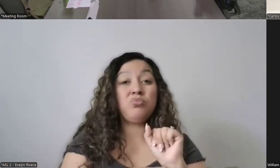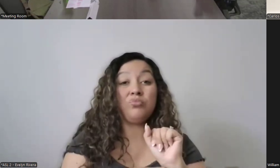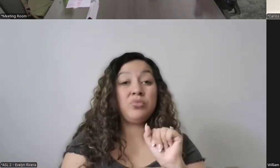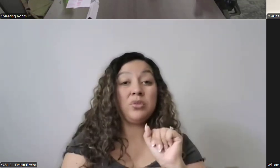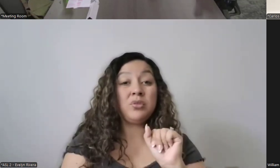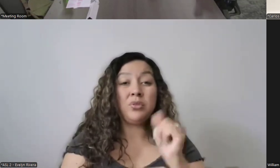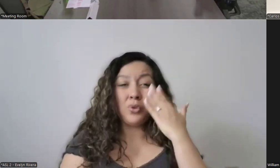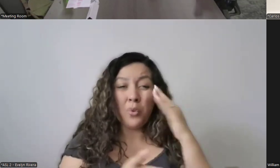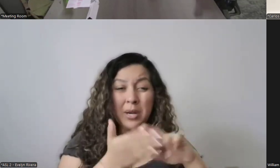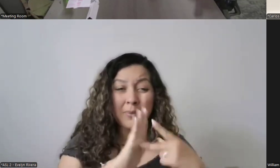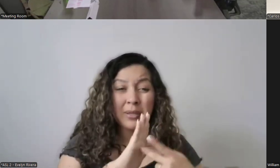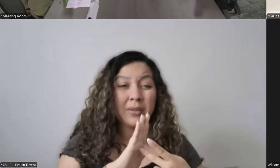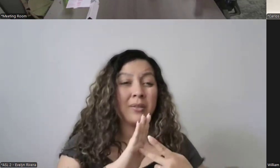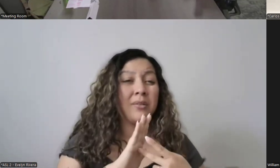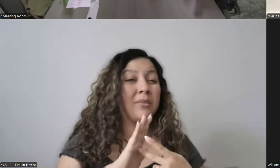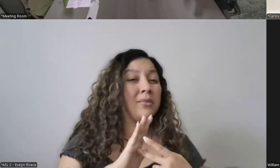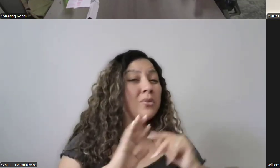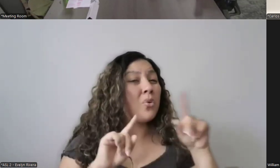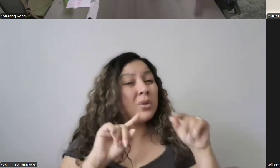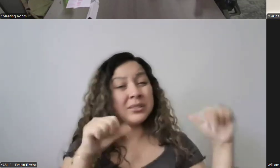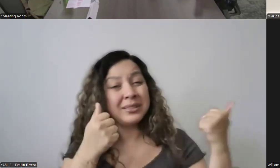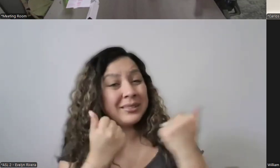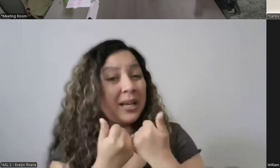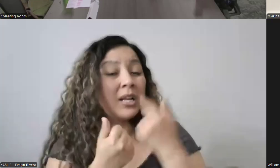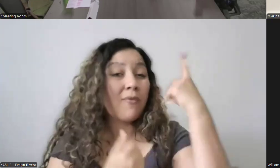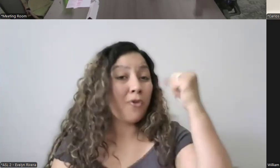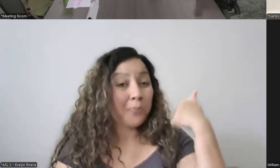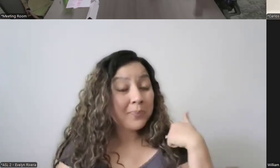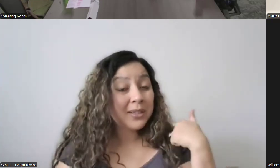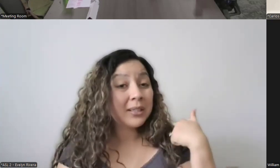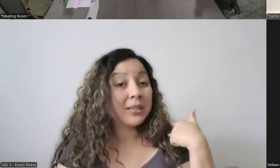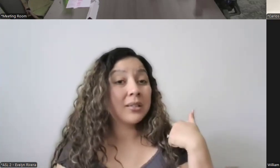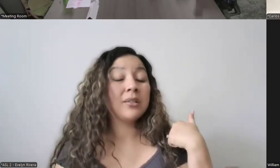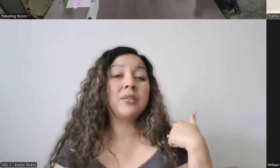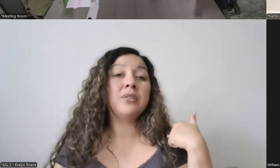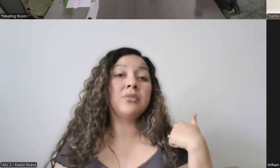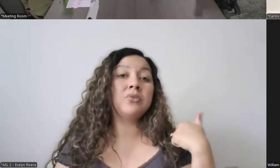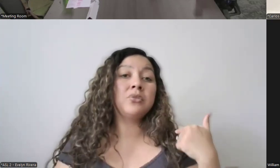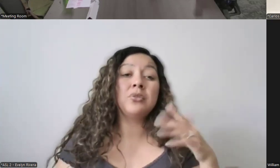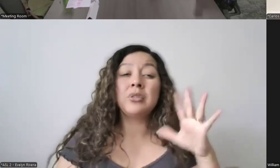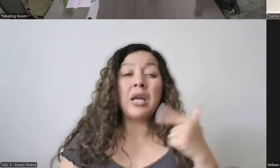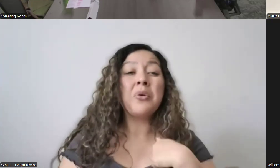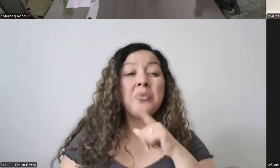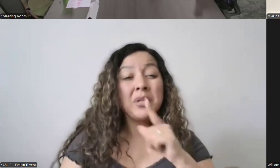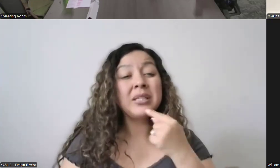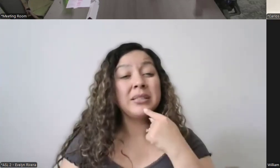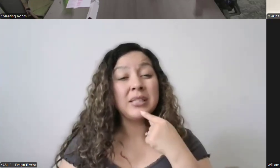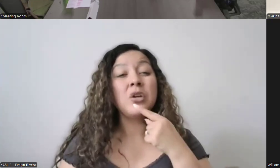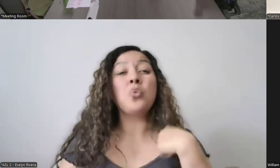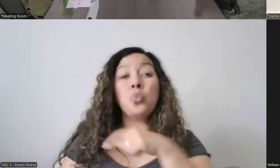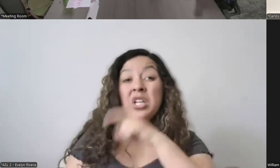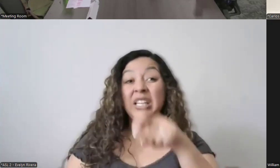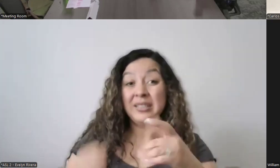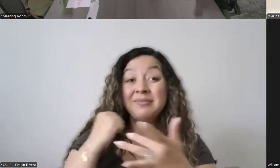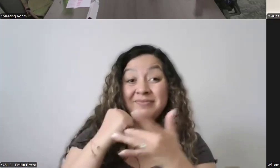You know what I mean? It's a challenge for me to kind of really say, you know what, we need